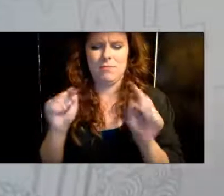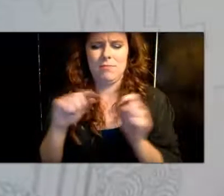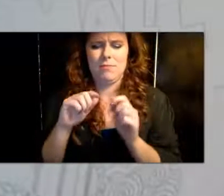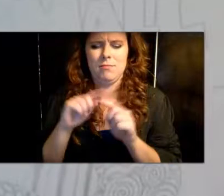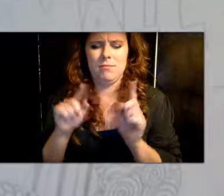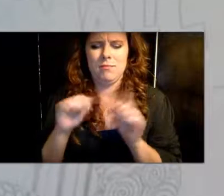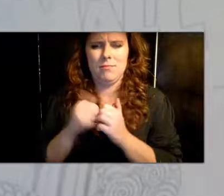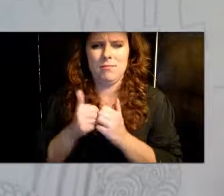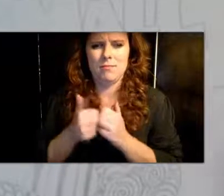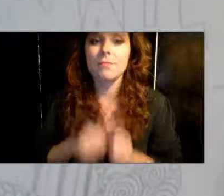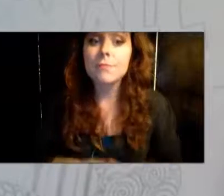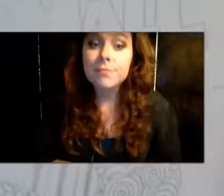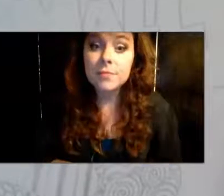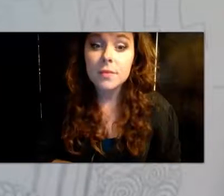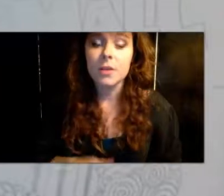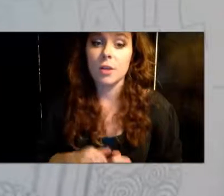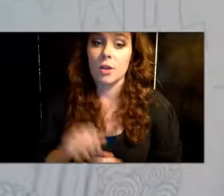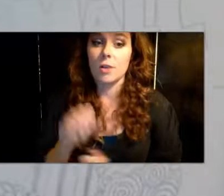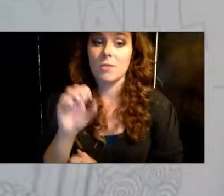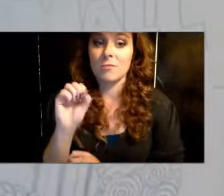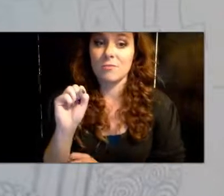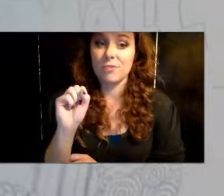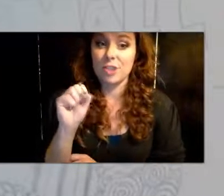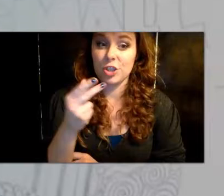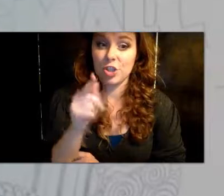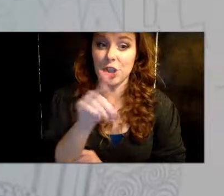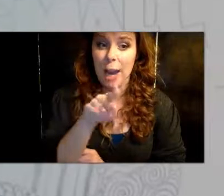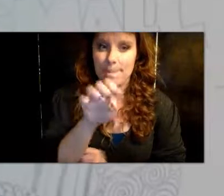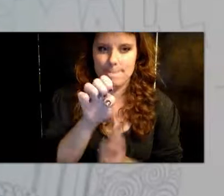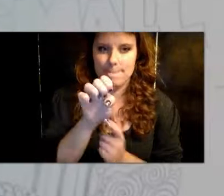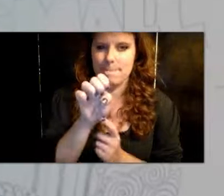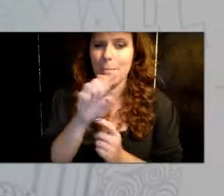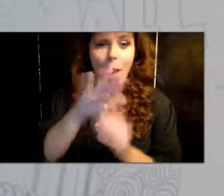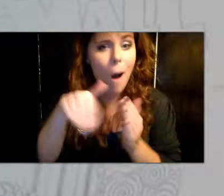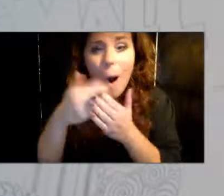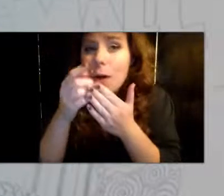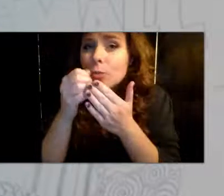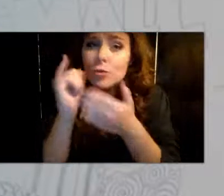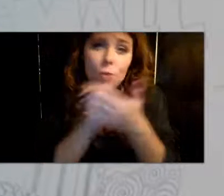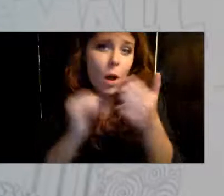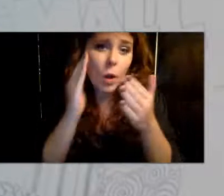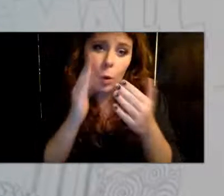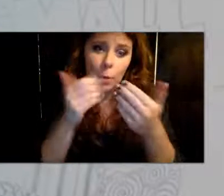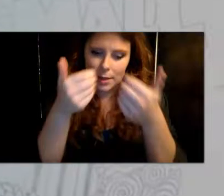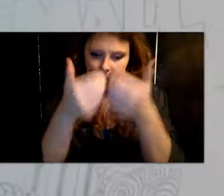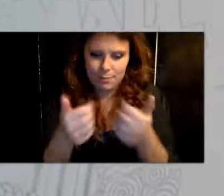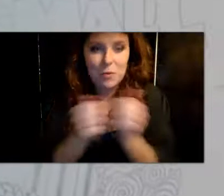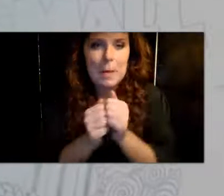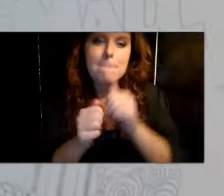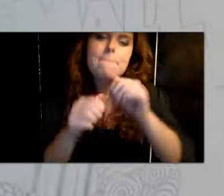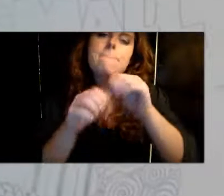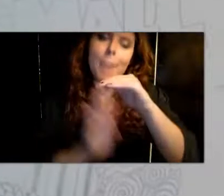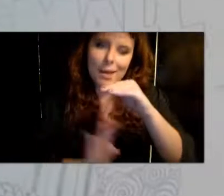so shapes. Basically, all of drawings that you guys do are going to be broken down into basic